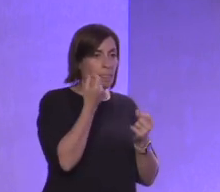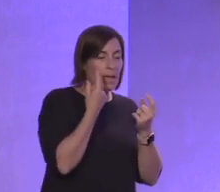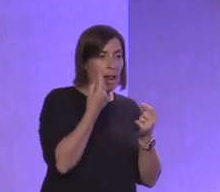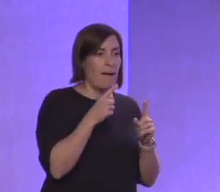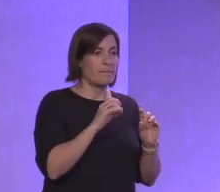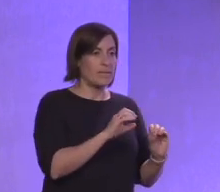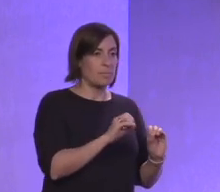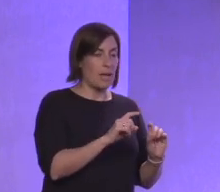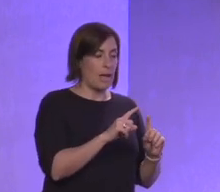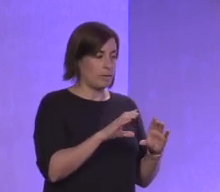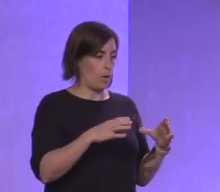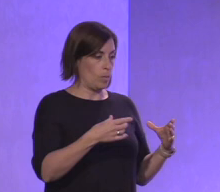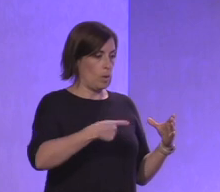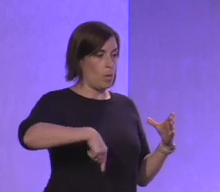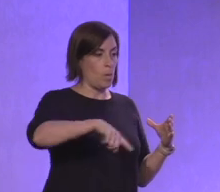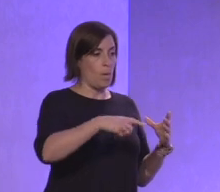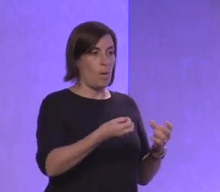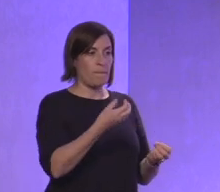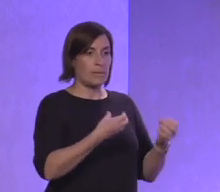model.